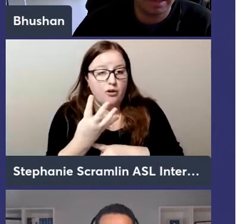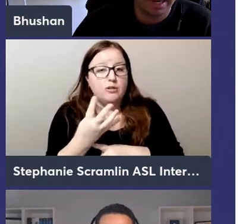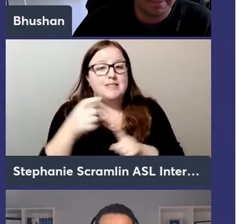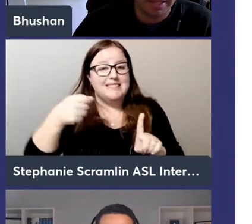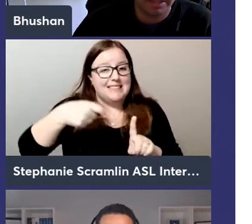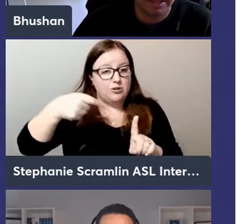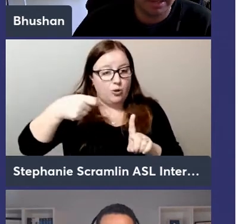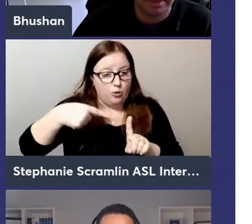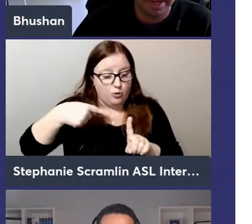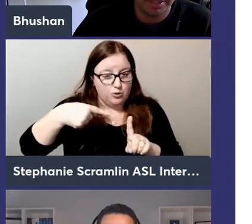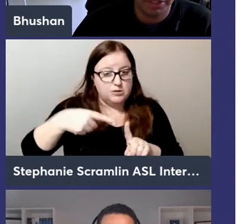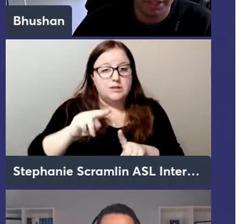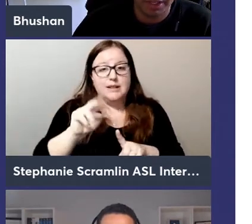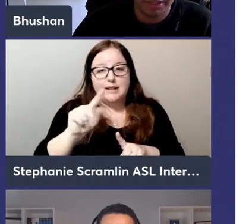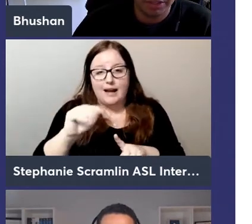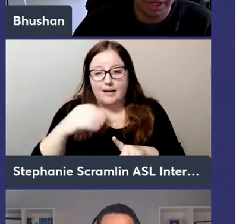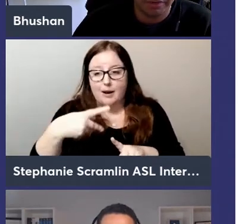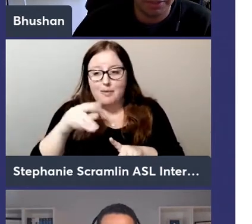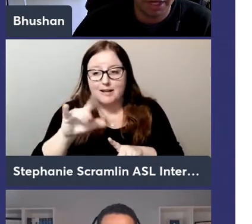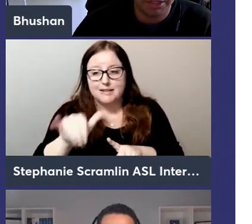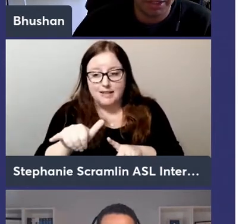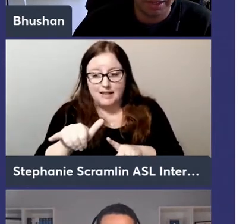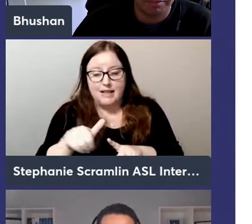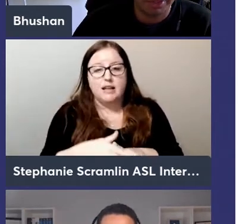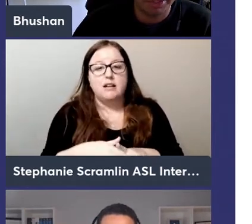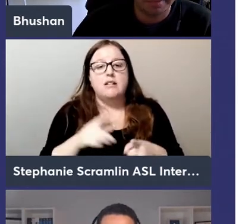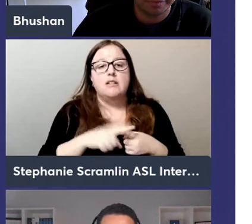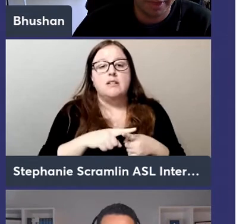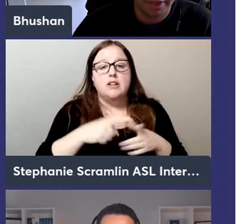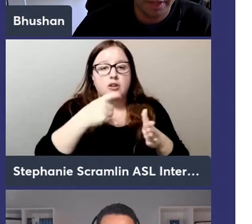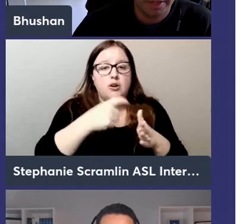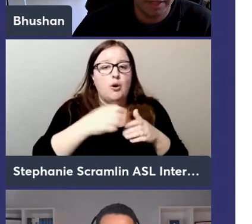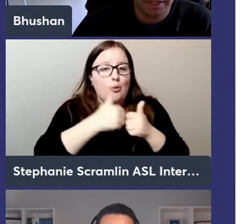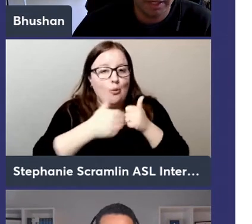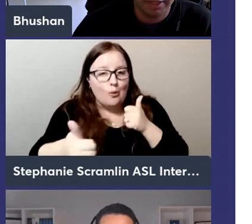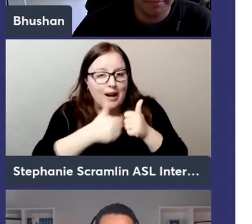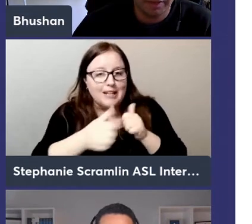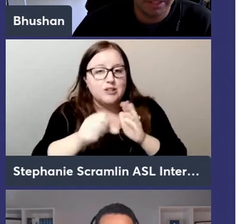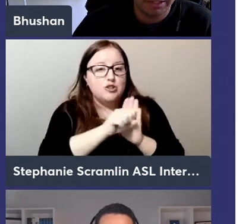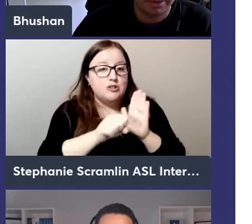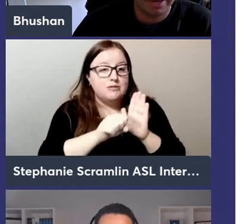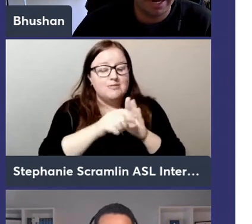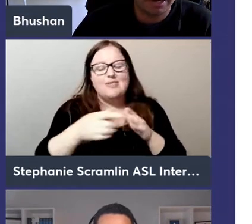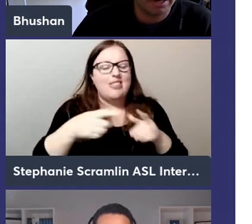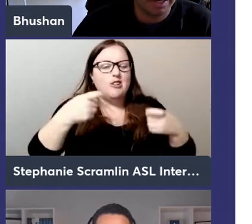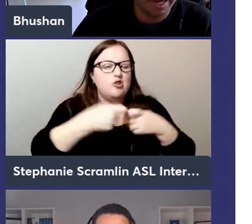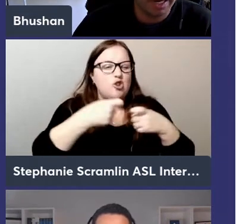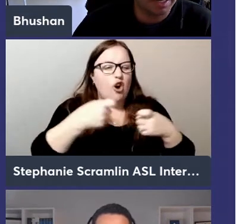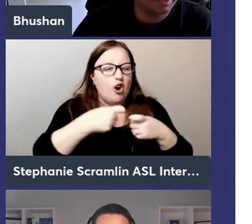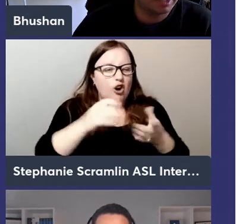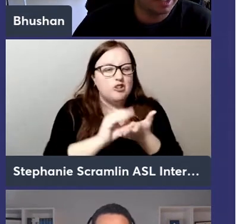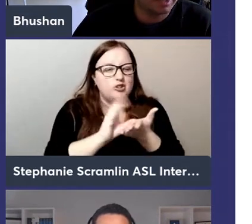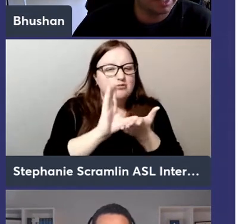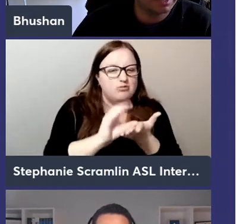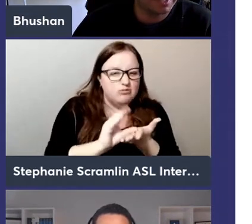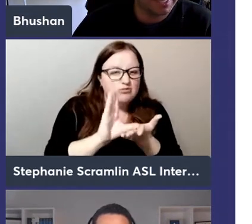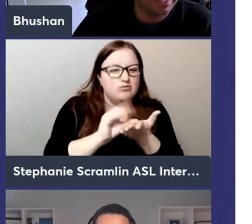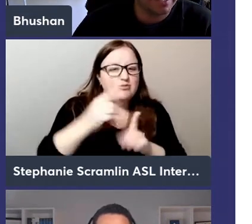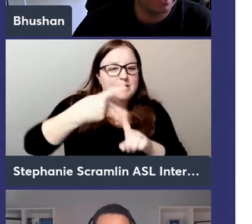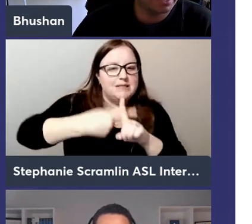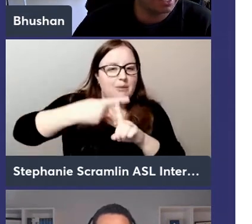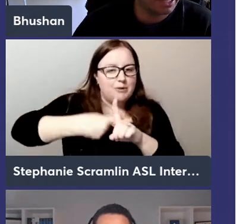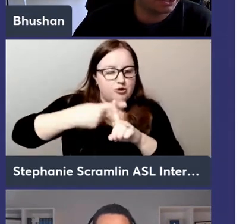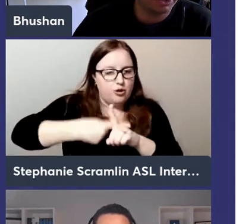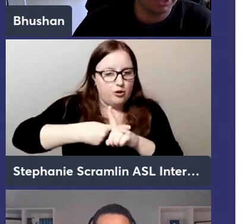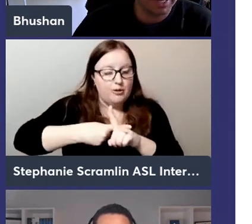signals: net capacity, range, state of charge, temperature. Now let's create a